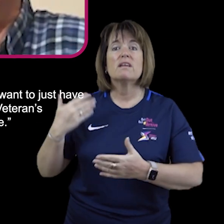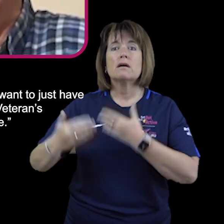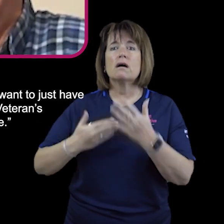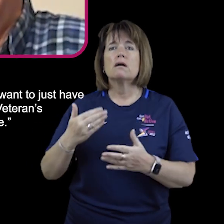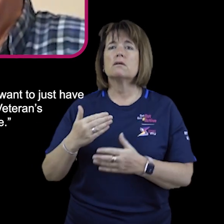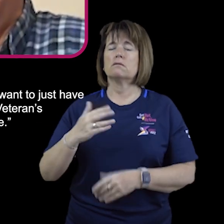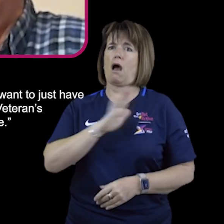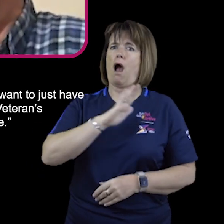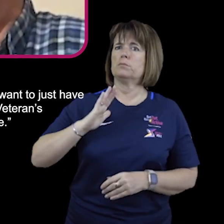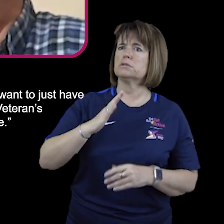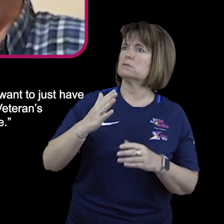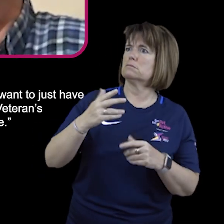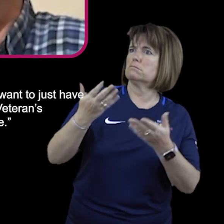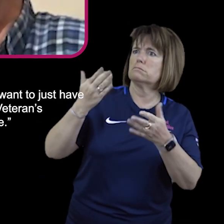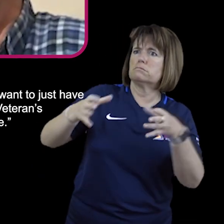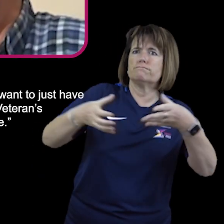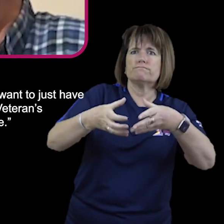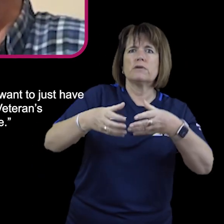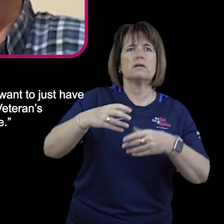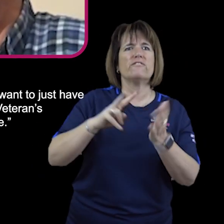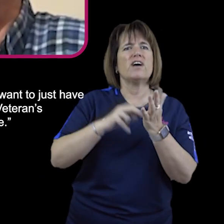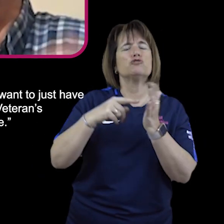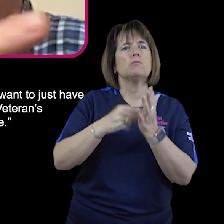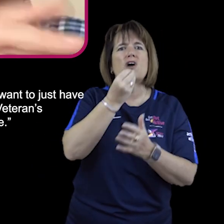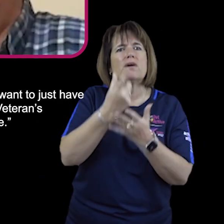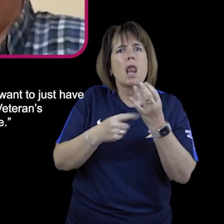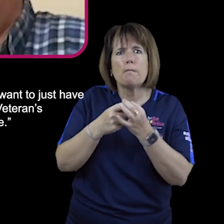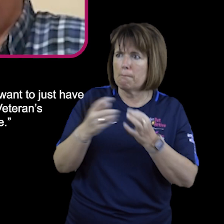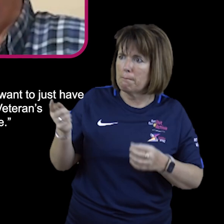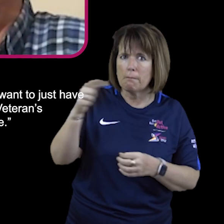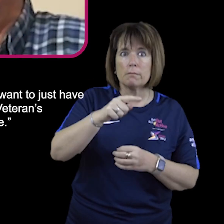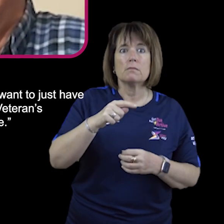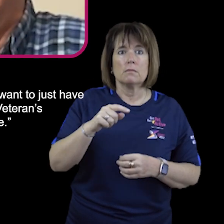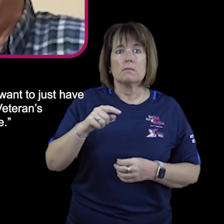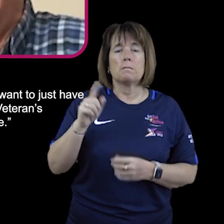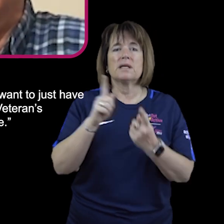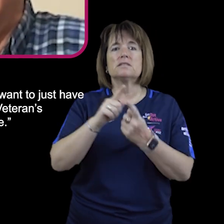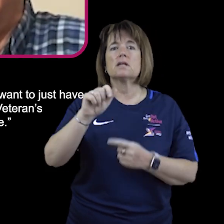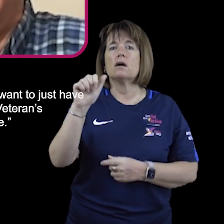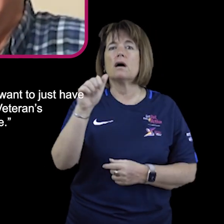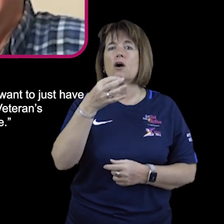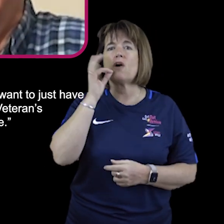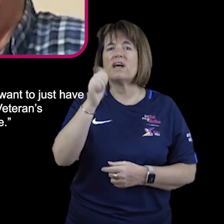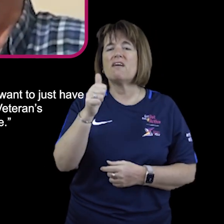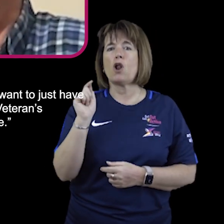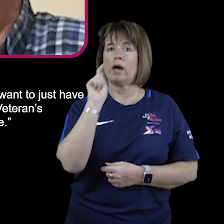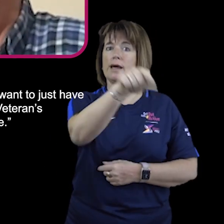did. And then he said to me, Armed Forces Veterans Breakfast Club.